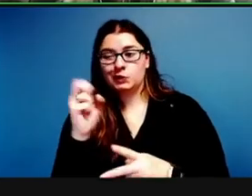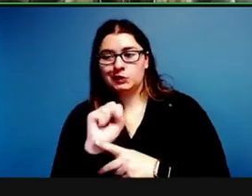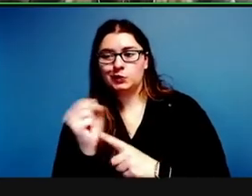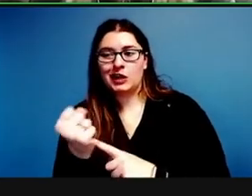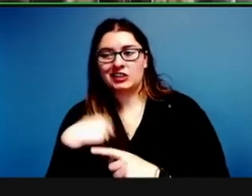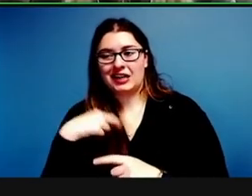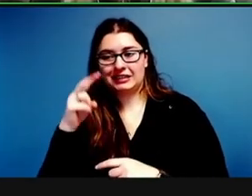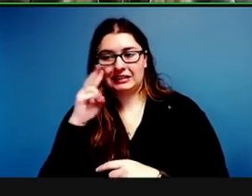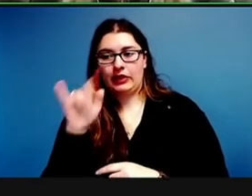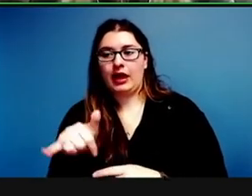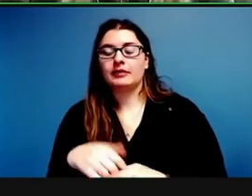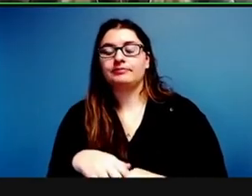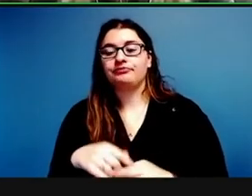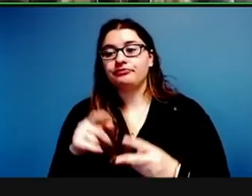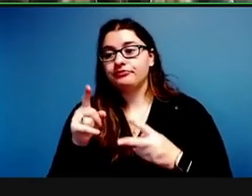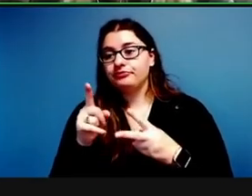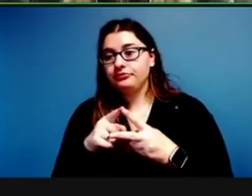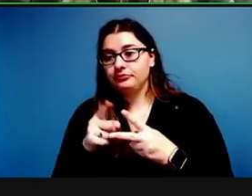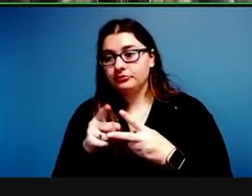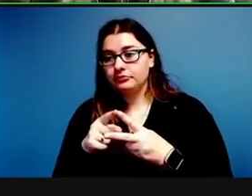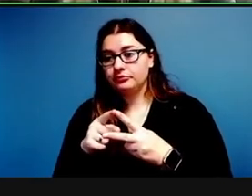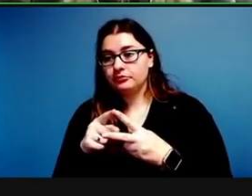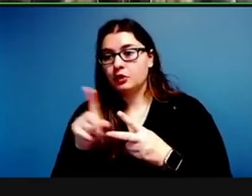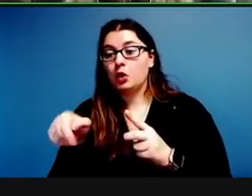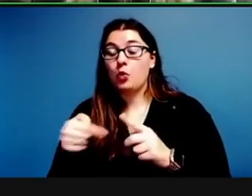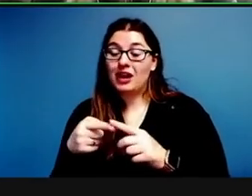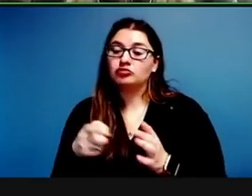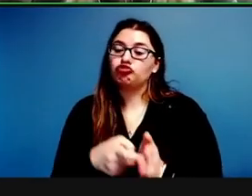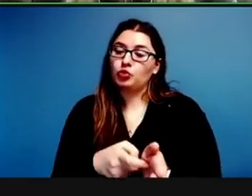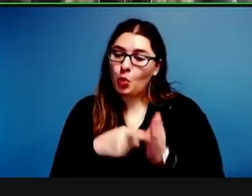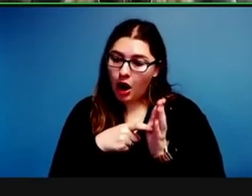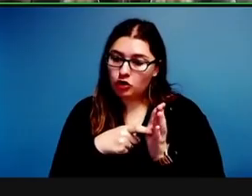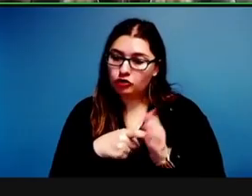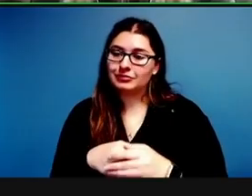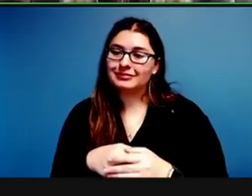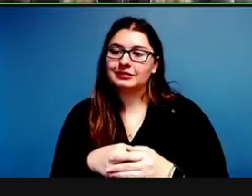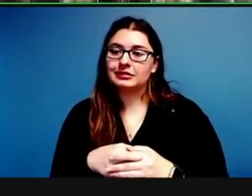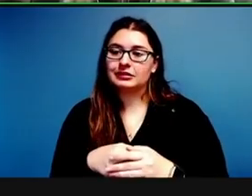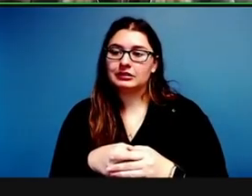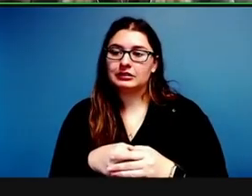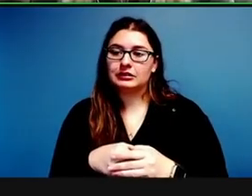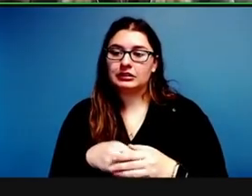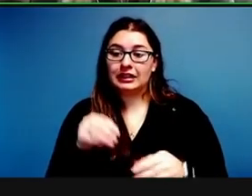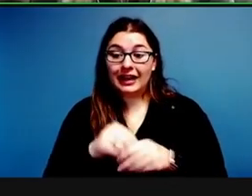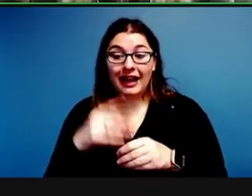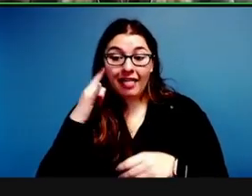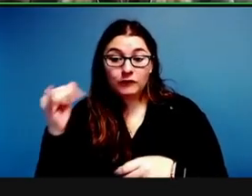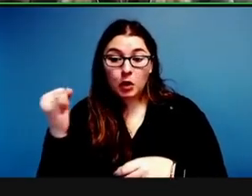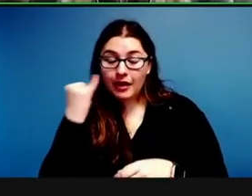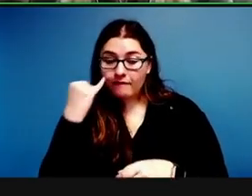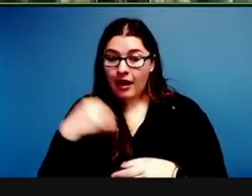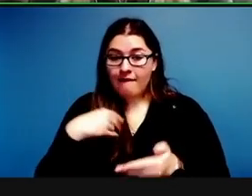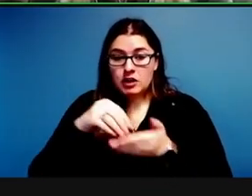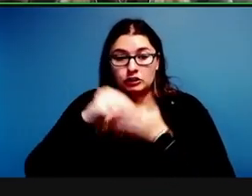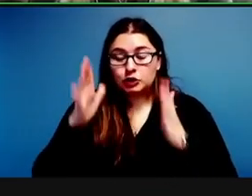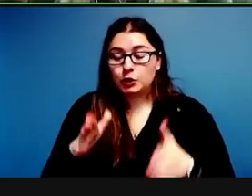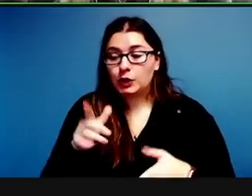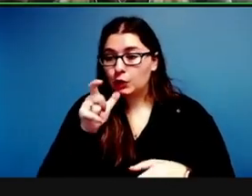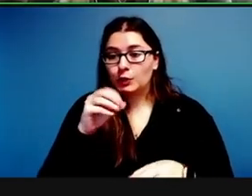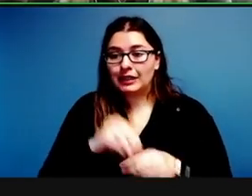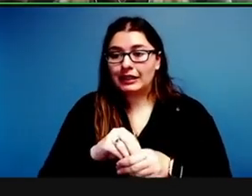see this, one of which is when it's required. In California, if we have a student who's in